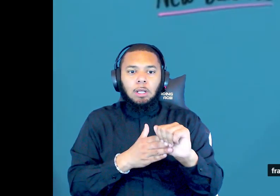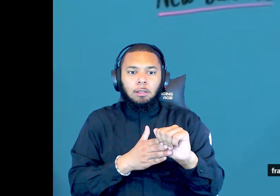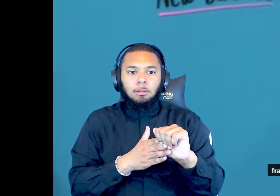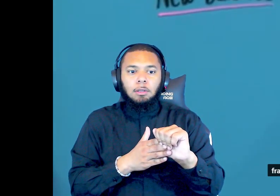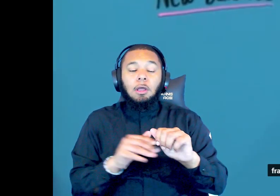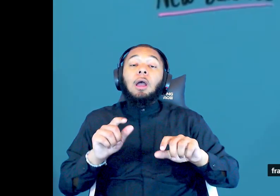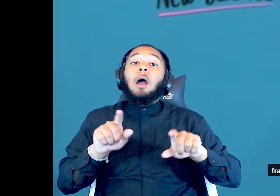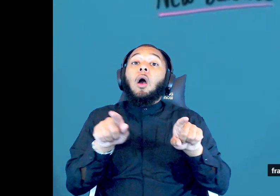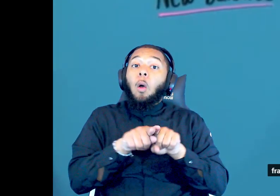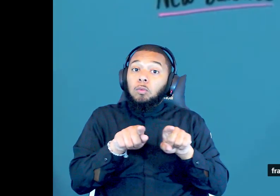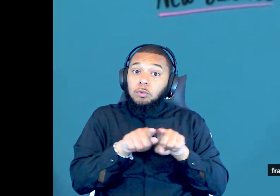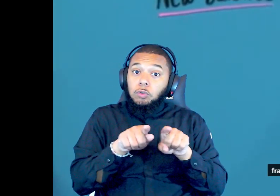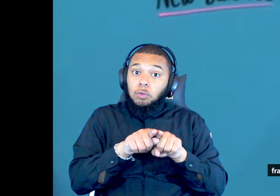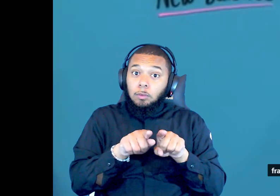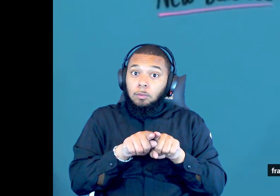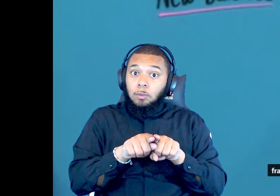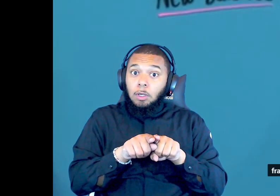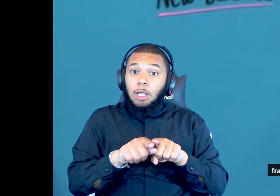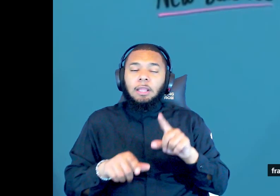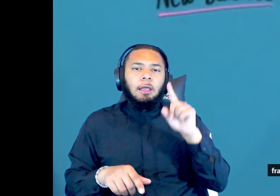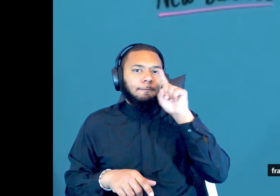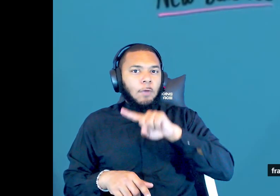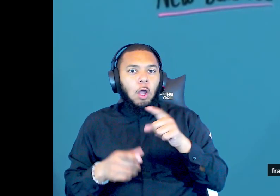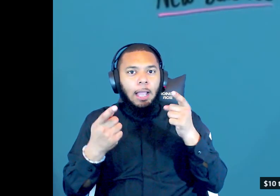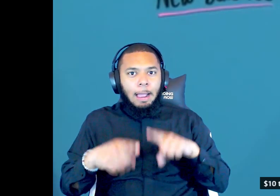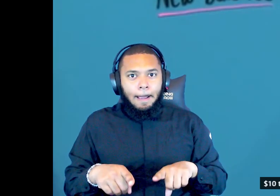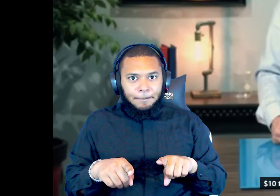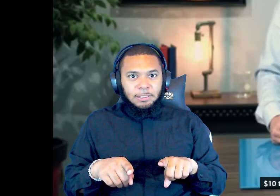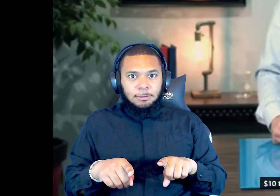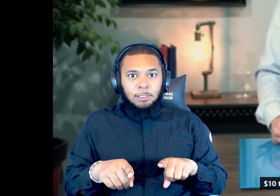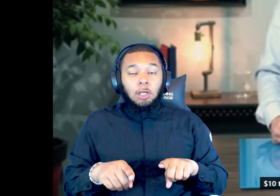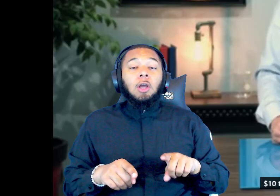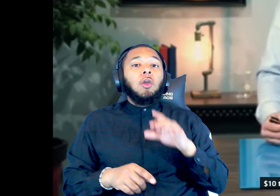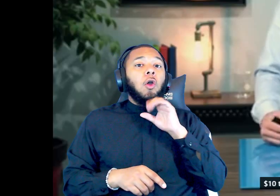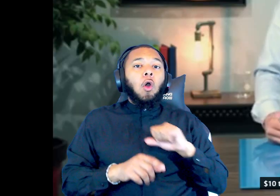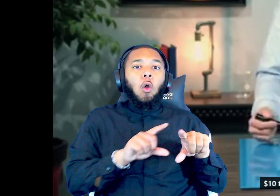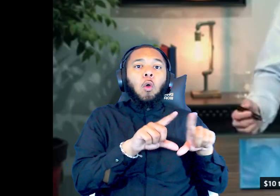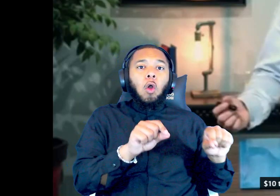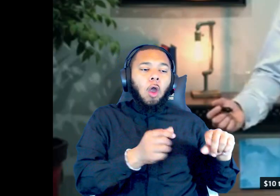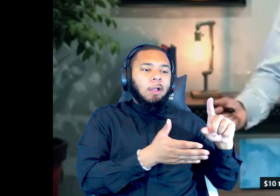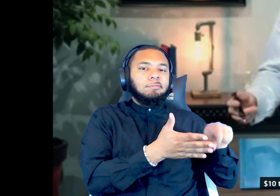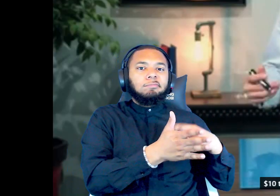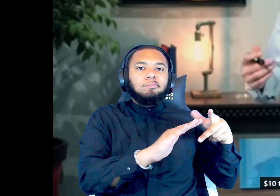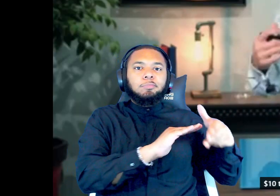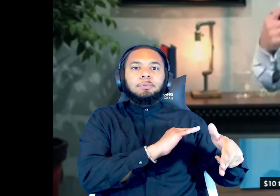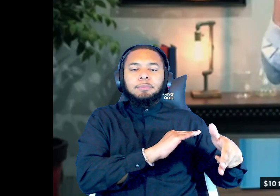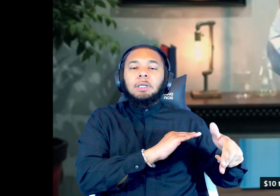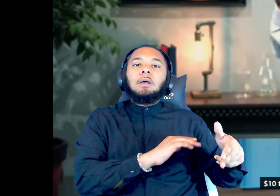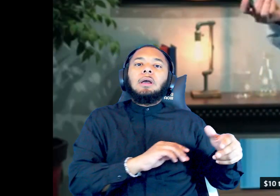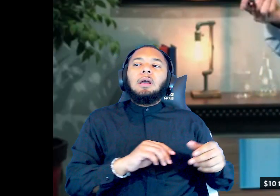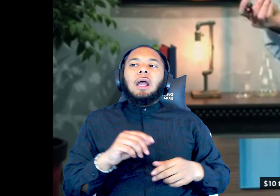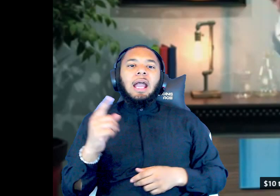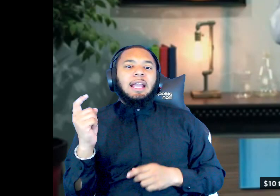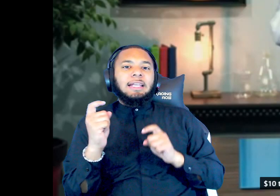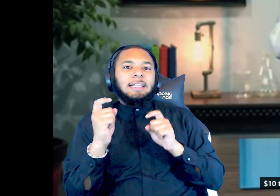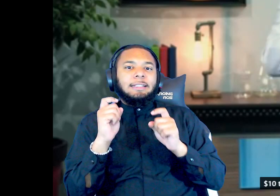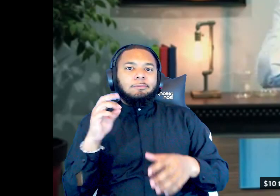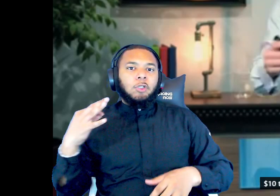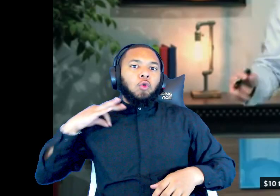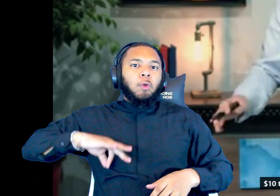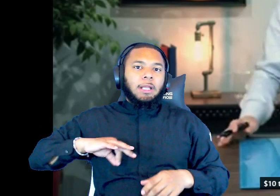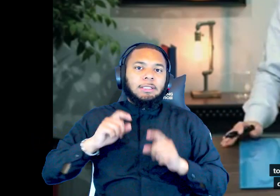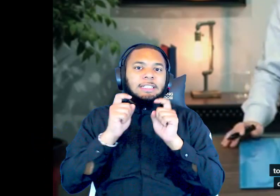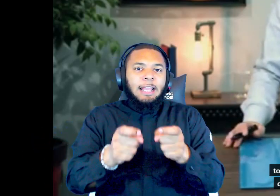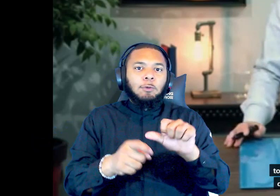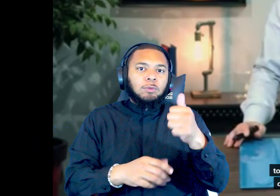fraudulent activity on your card, so they canceled it and sent you a new one. And then credit you the $10 that somebody stole your card and